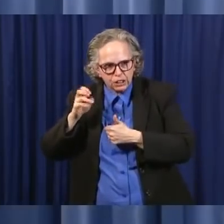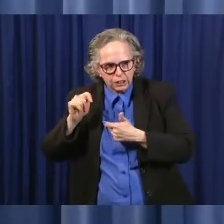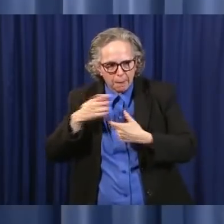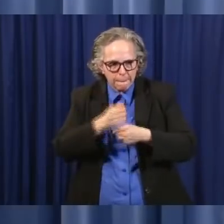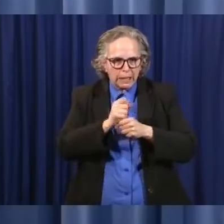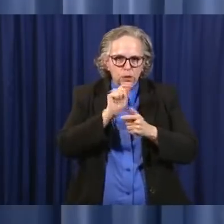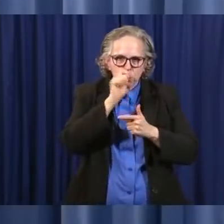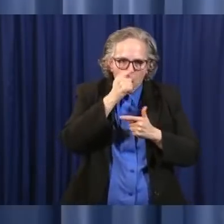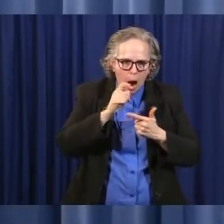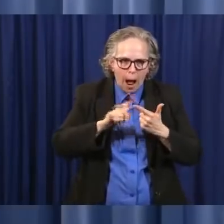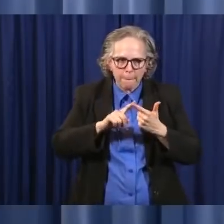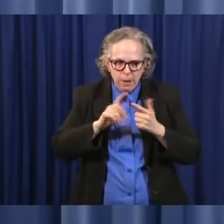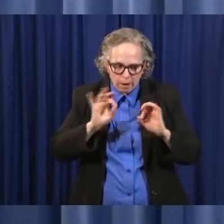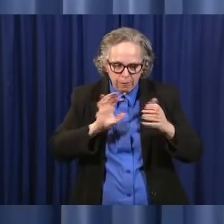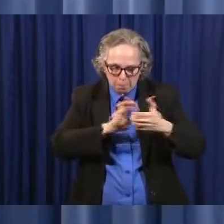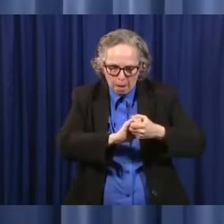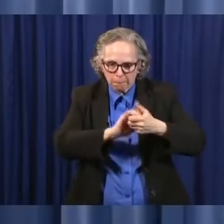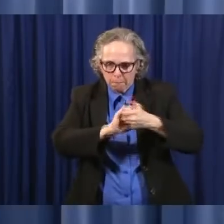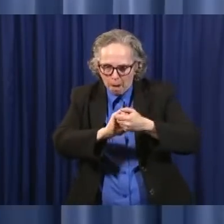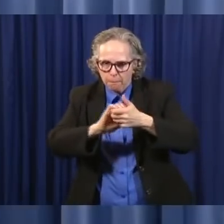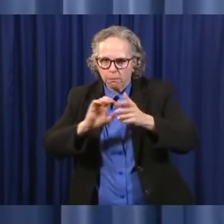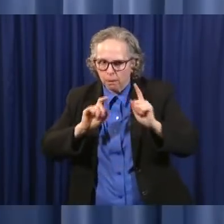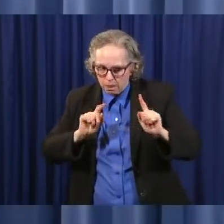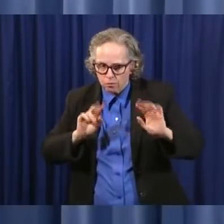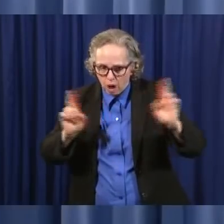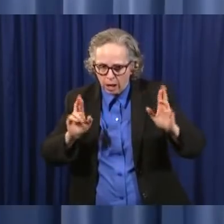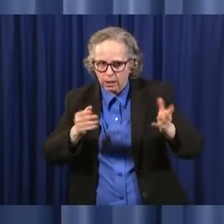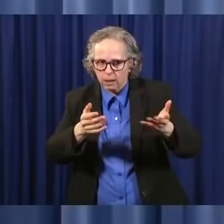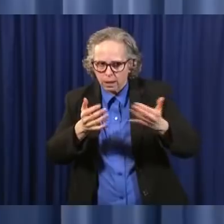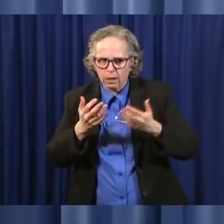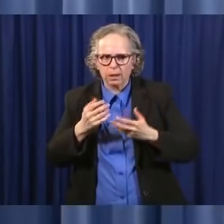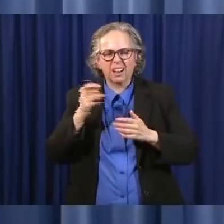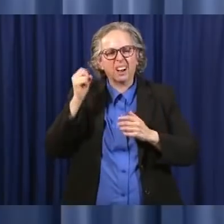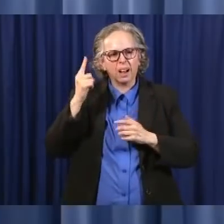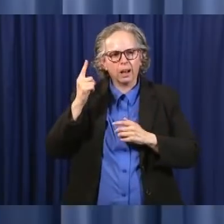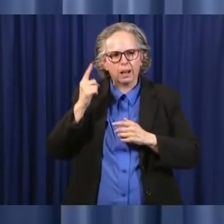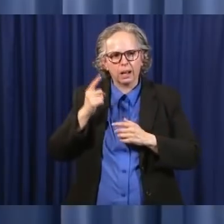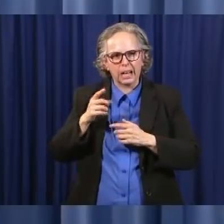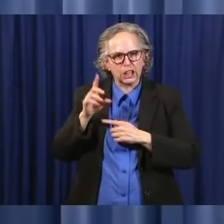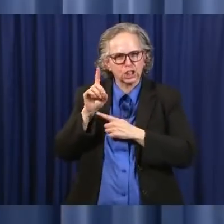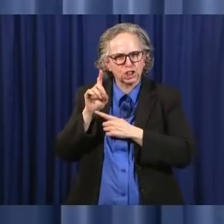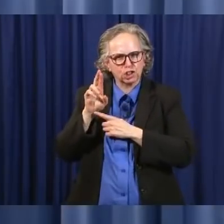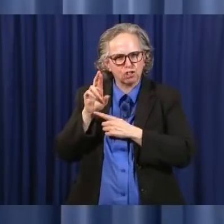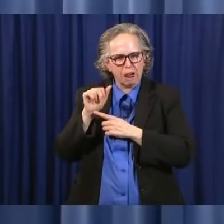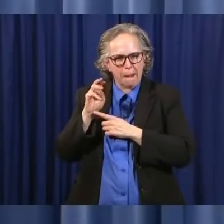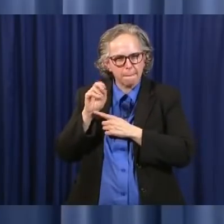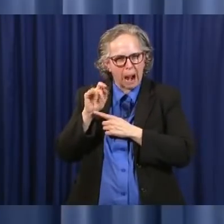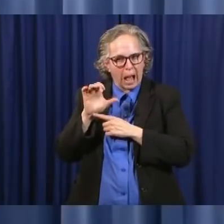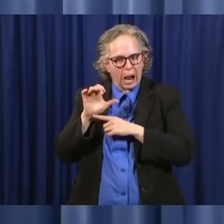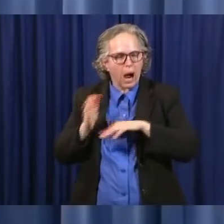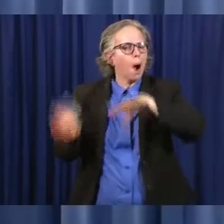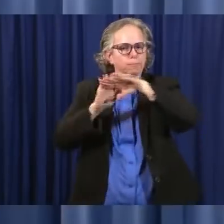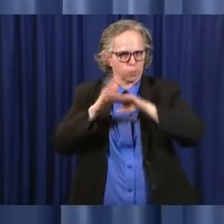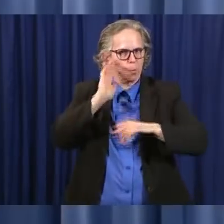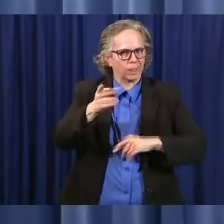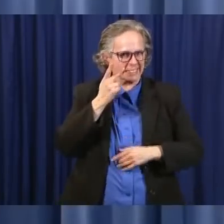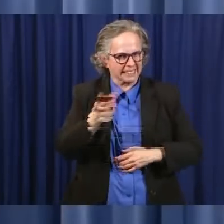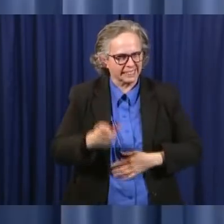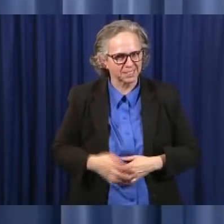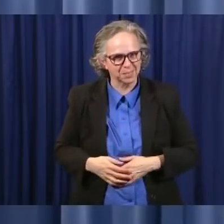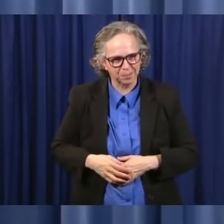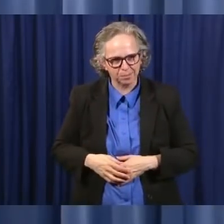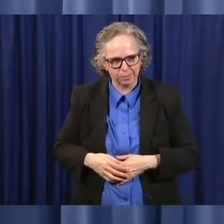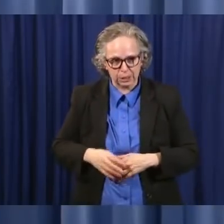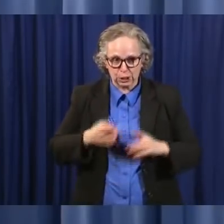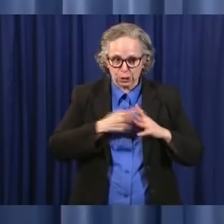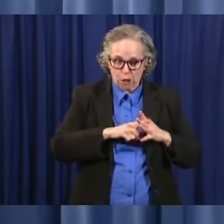of Ohio. So this is a dramatic increase in testing. You got to start with your capacity, and then you've got